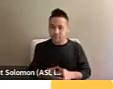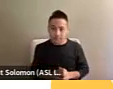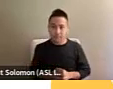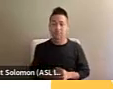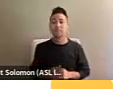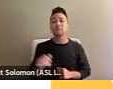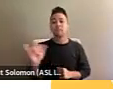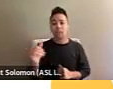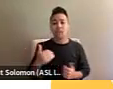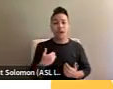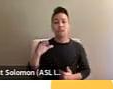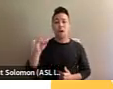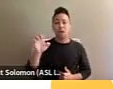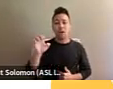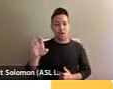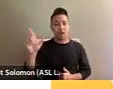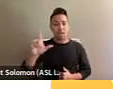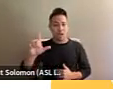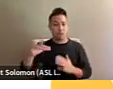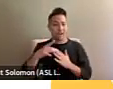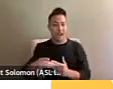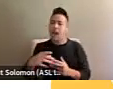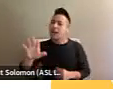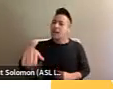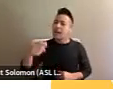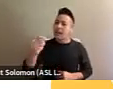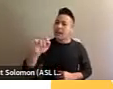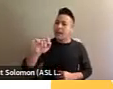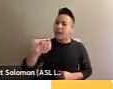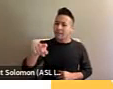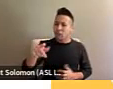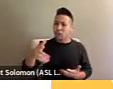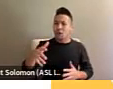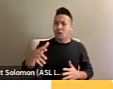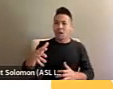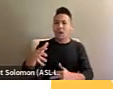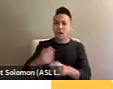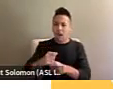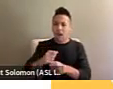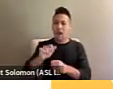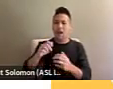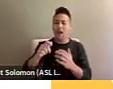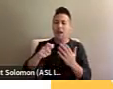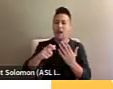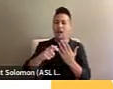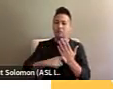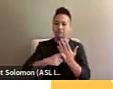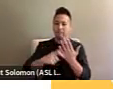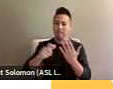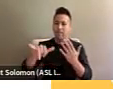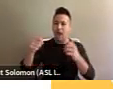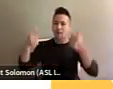have an OER library guide. And if you've got the handout that I posted it's got the